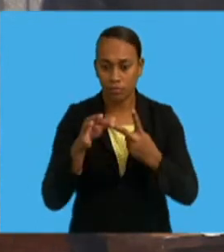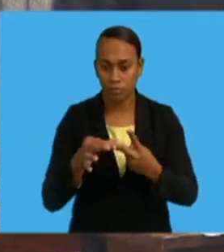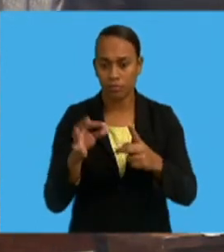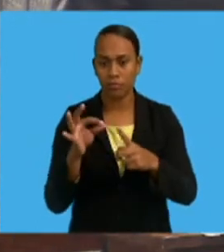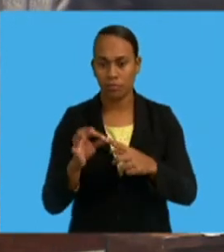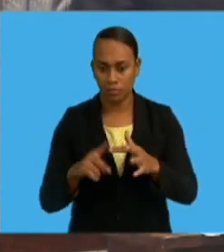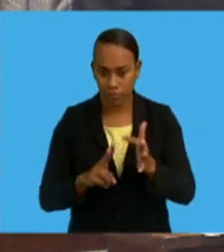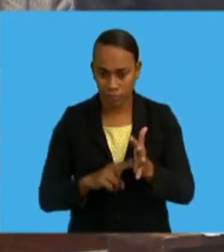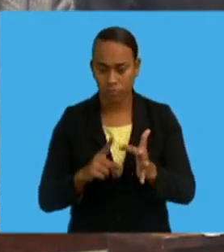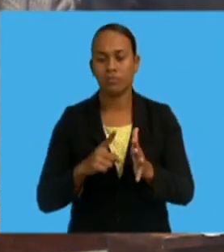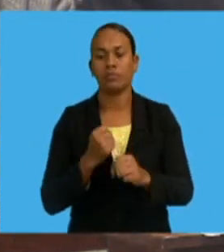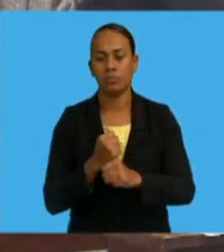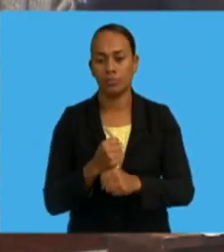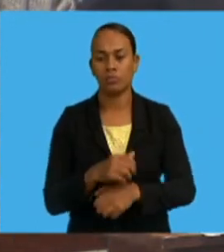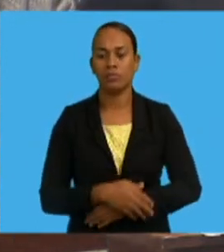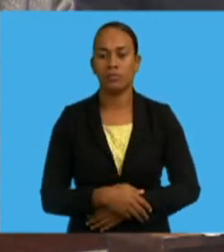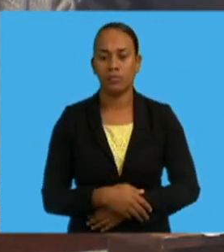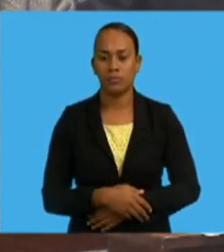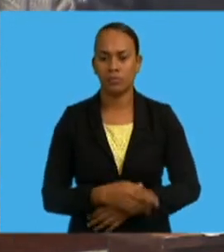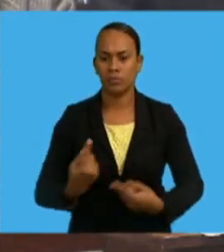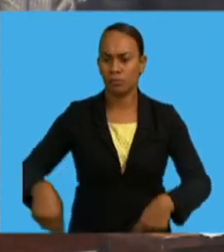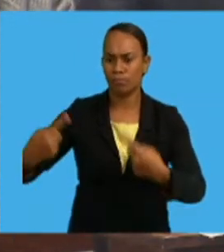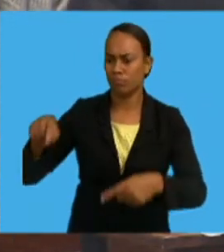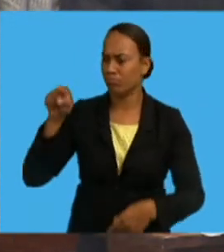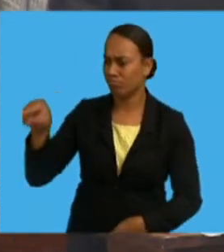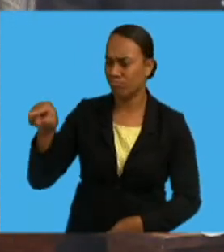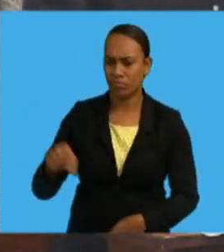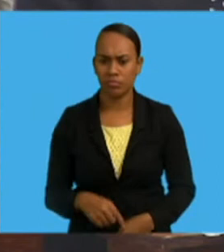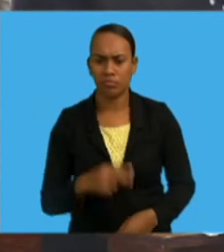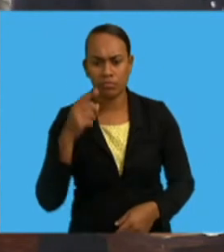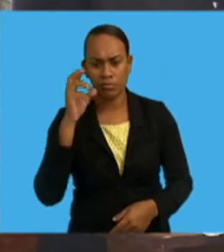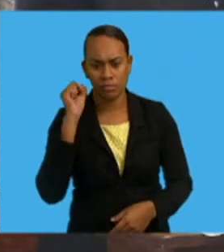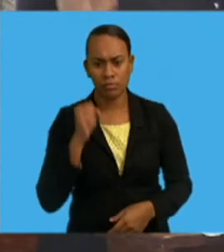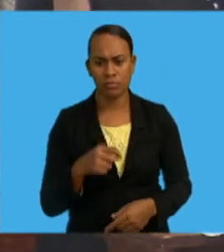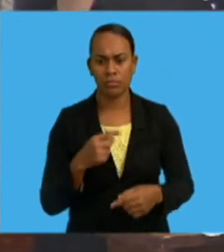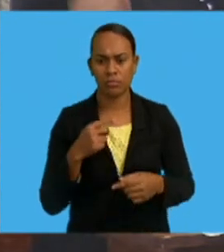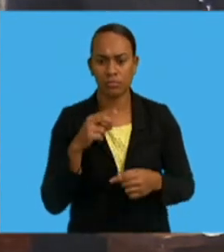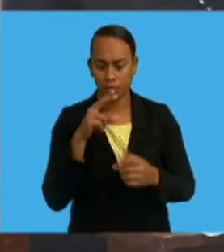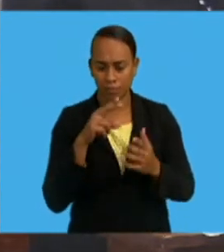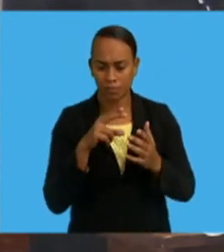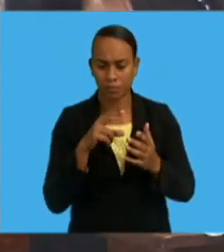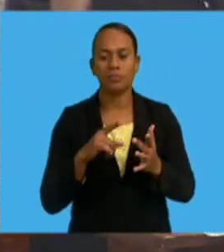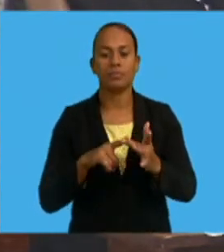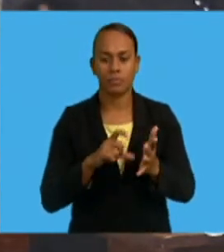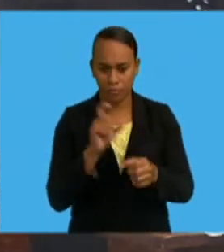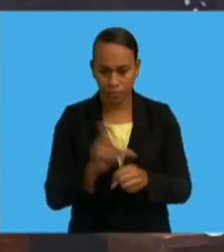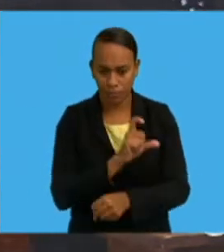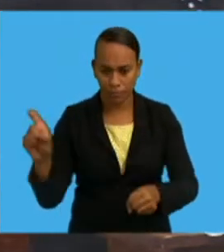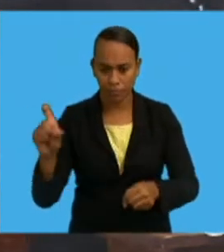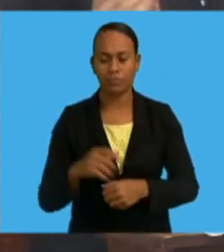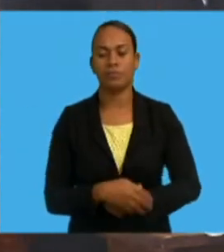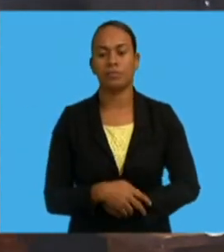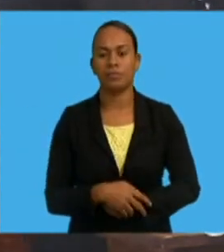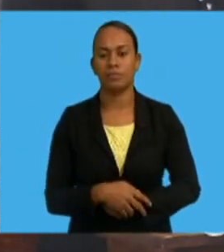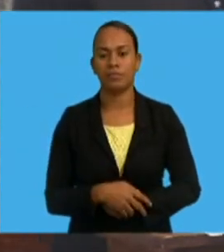so if the opposition cannot get the name of the mill right, Madam Speaker, with an economist, with a cane farmer,